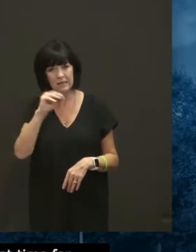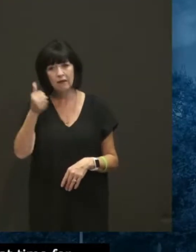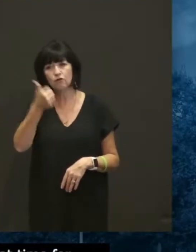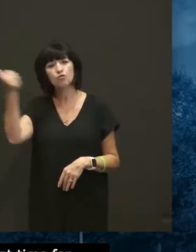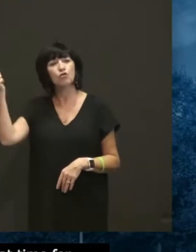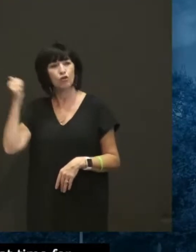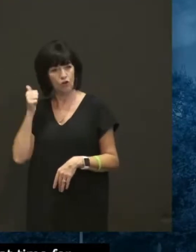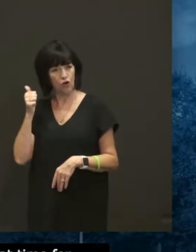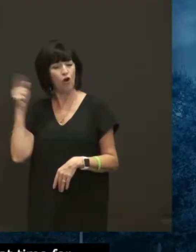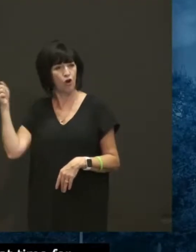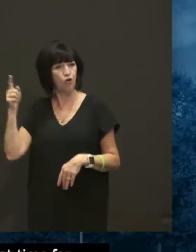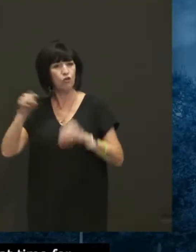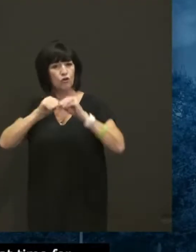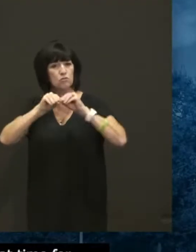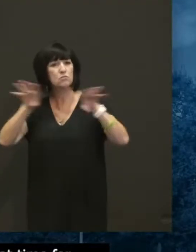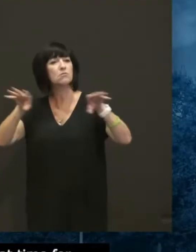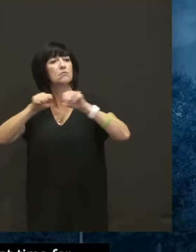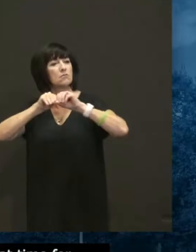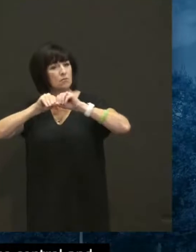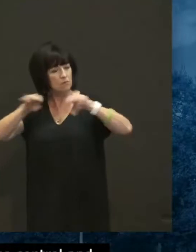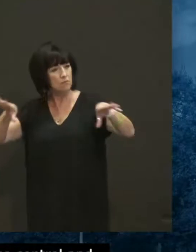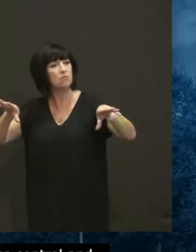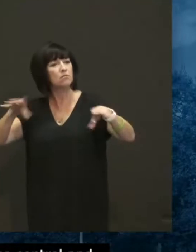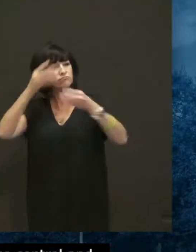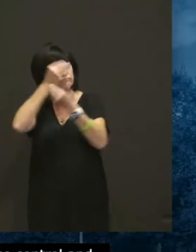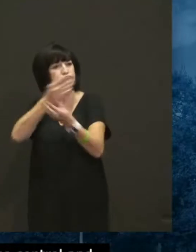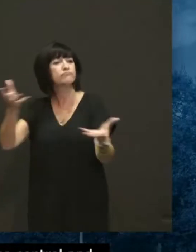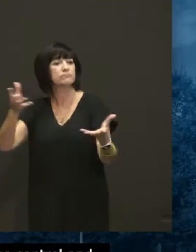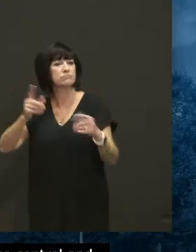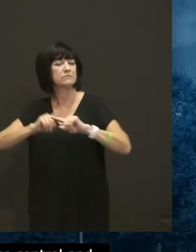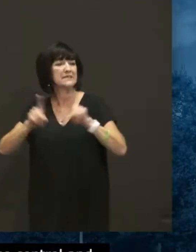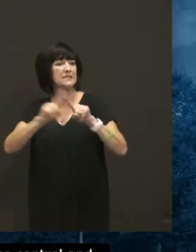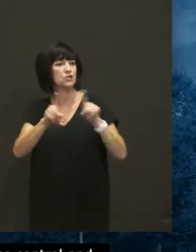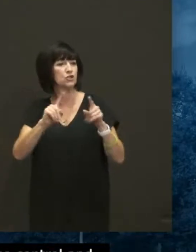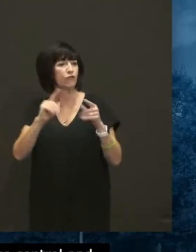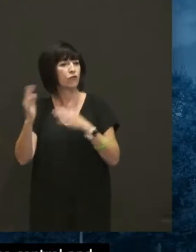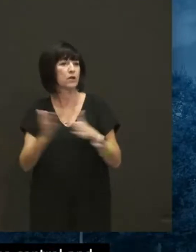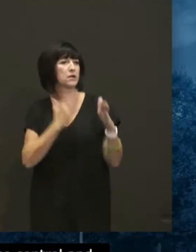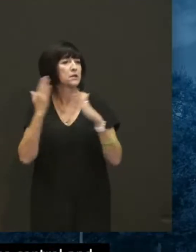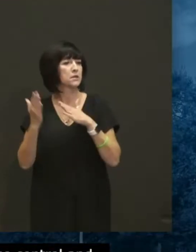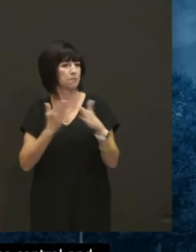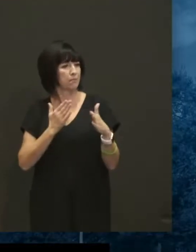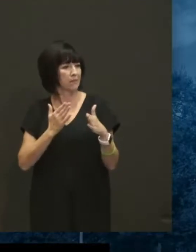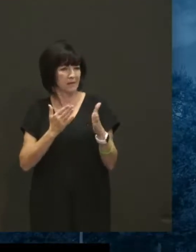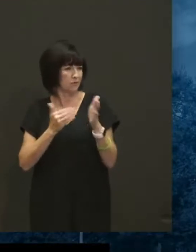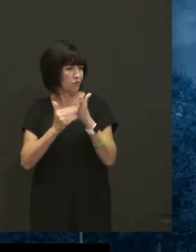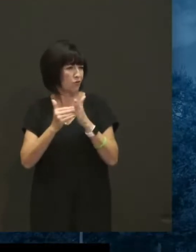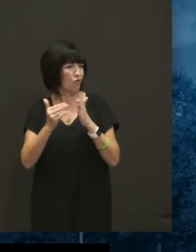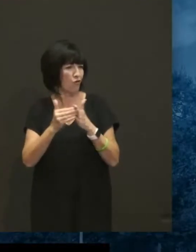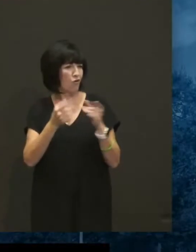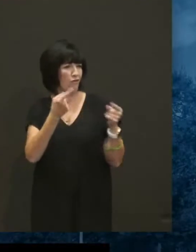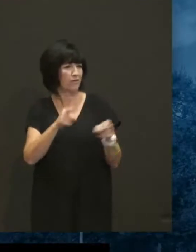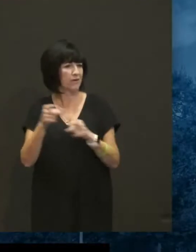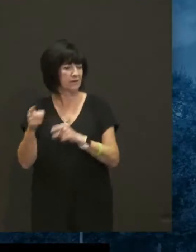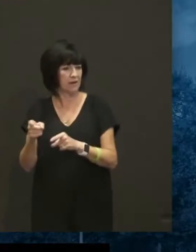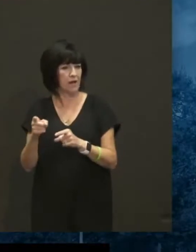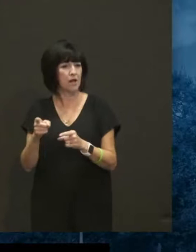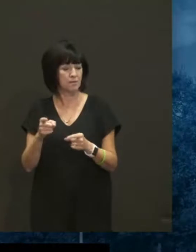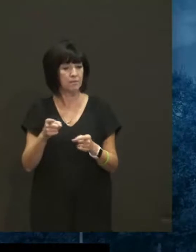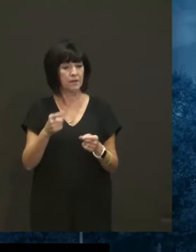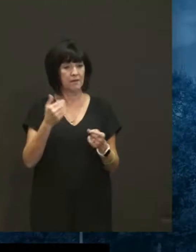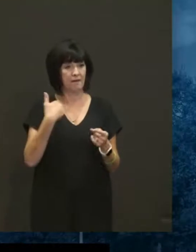with different plans. So we're taking a look at some of the different approaches to make sure that we really are fully